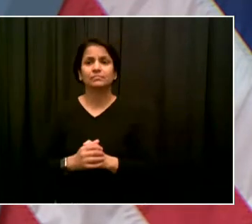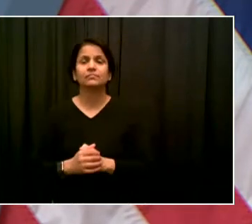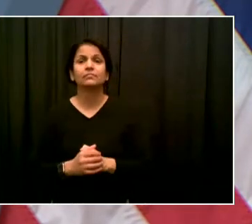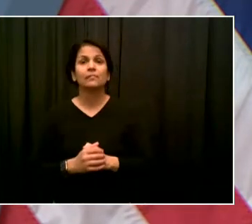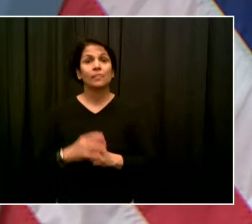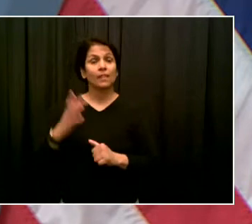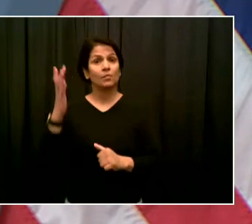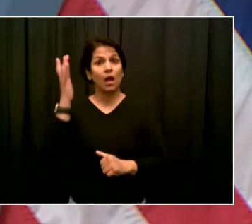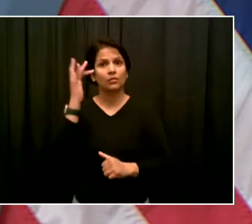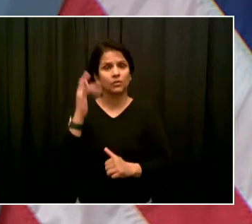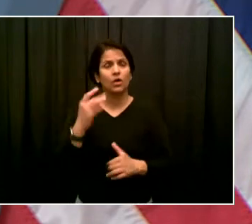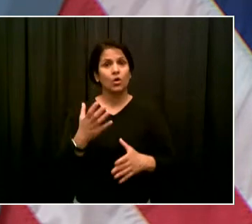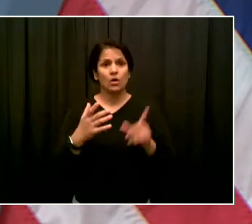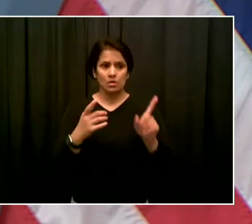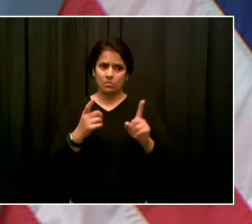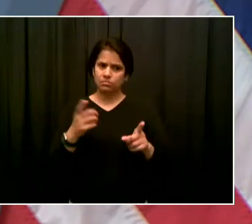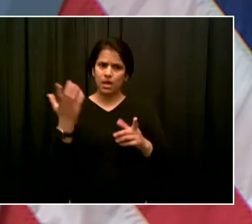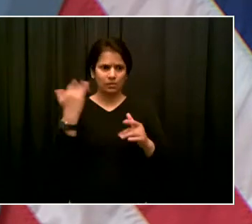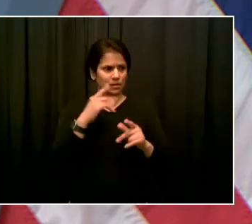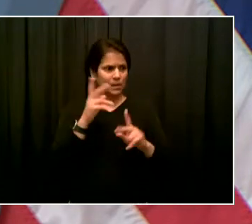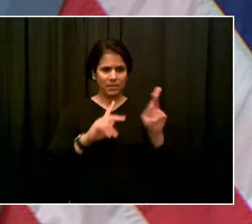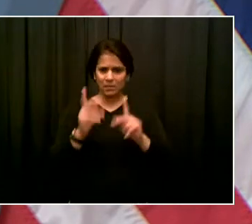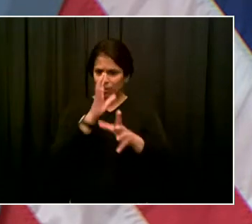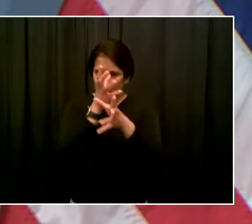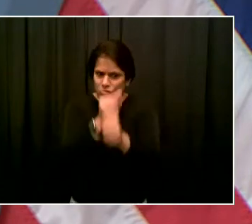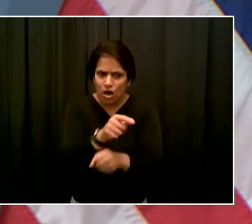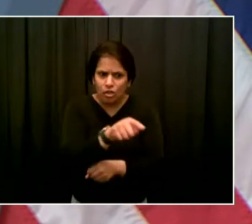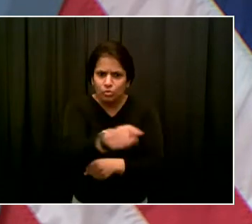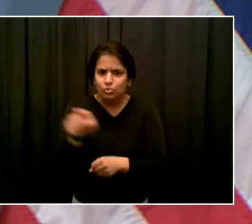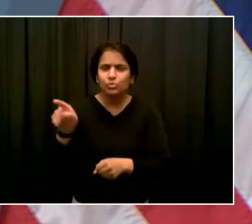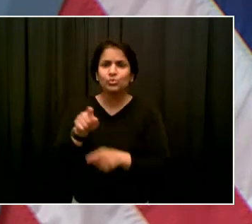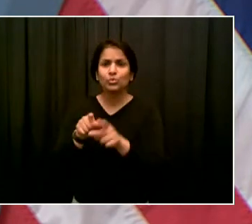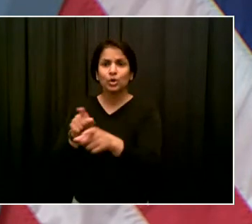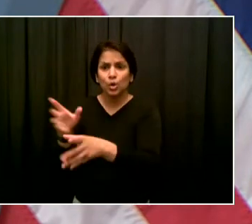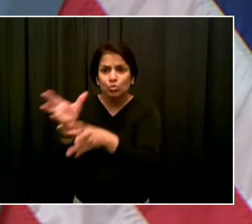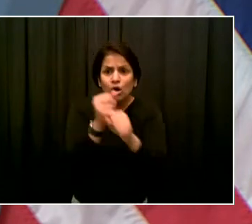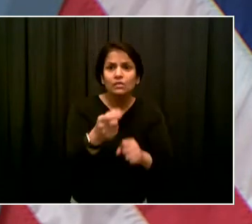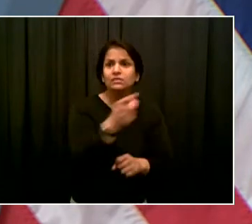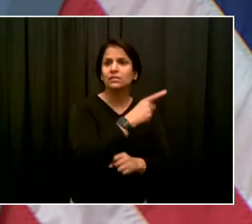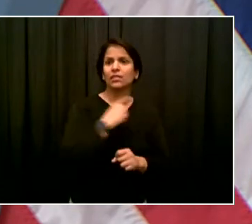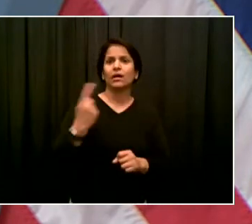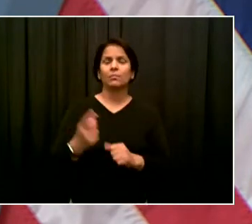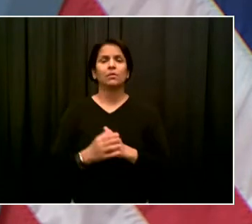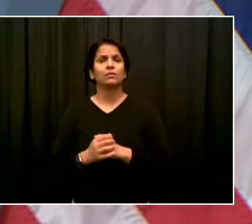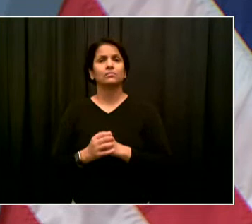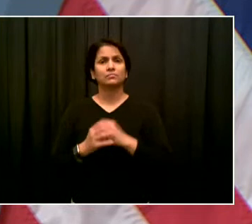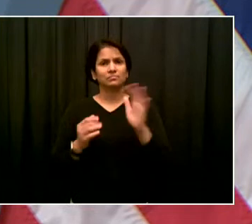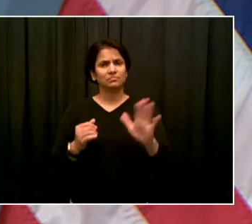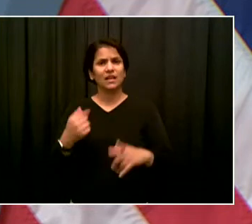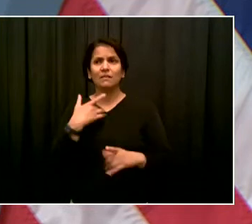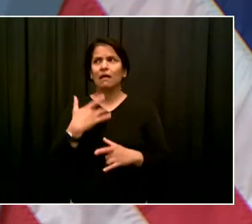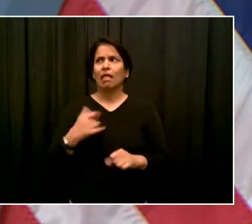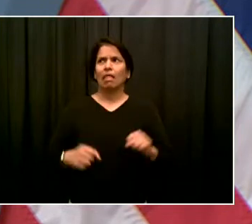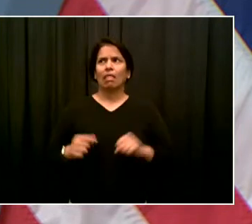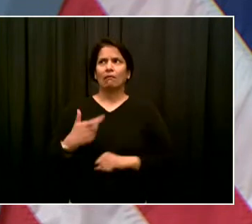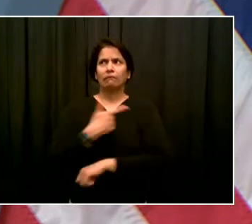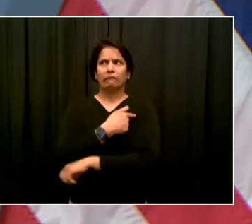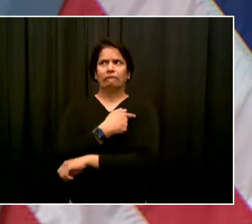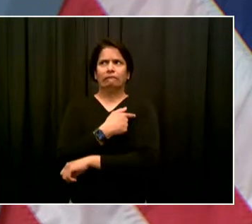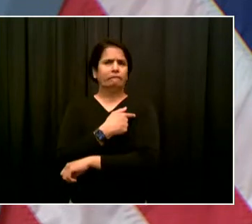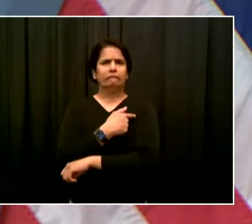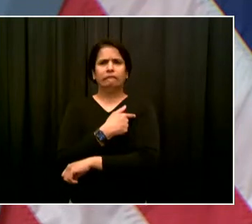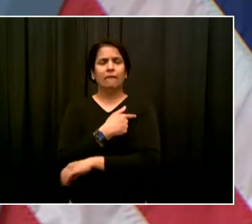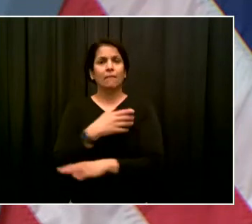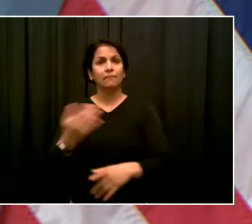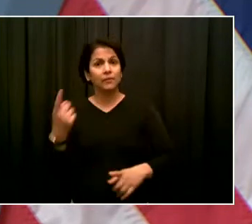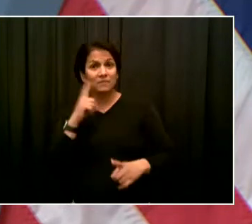critical factor when someone is on the fence about getting the vaccine. To reach those clinicians and healers, we will follow our letter with